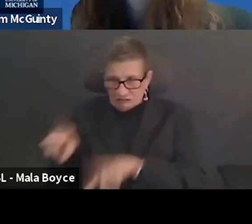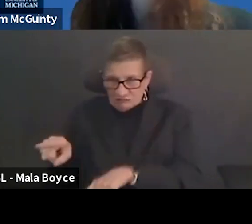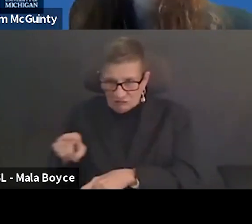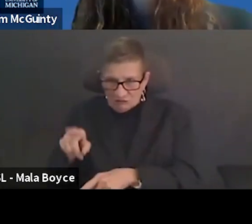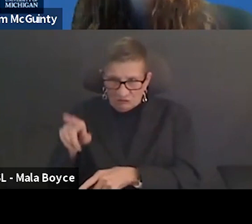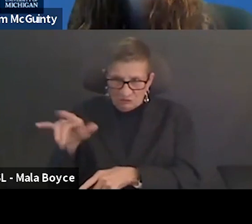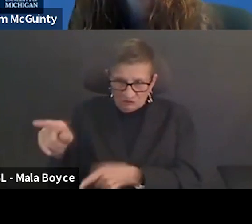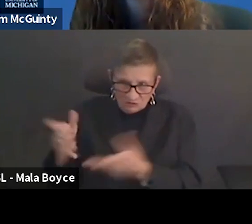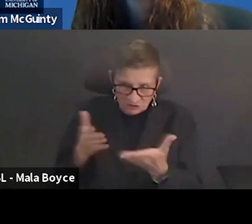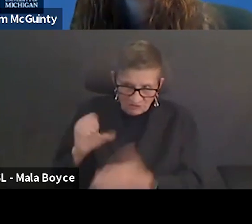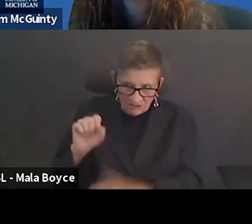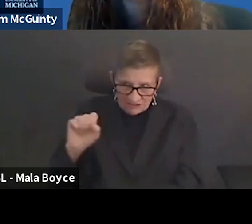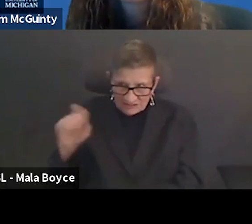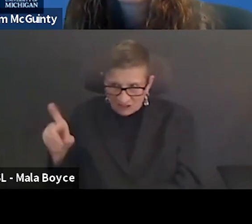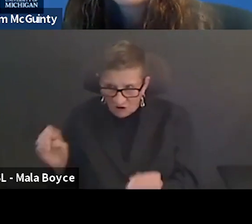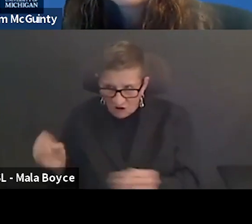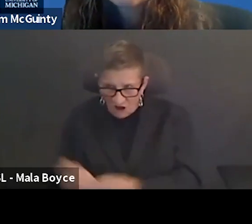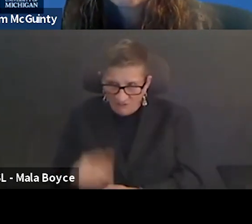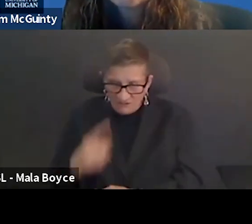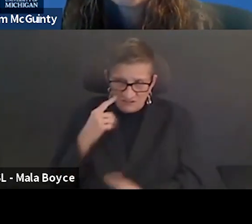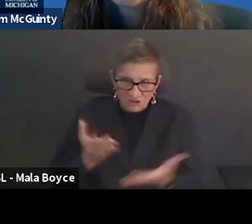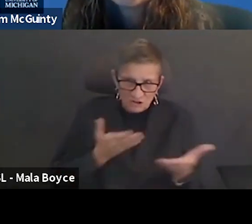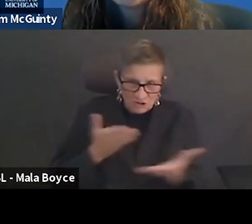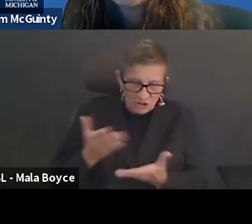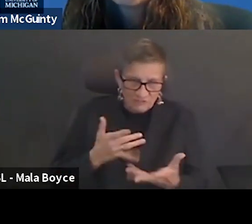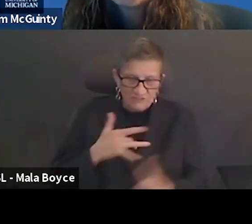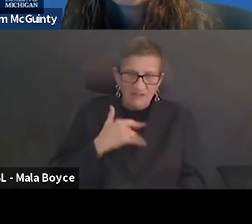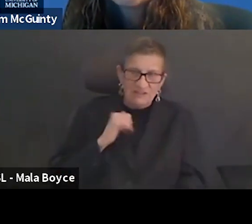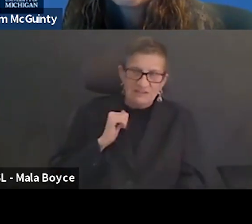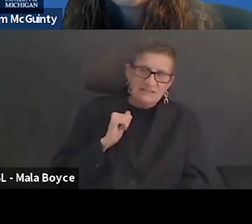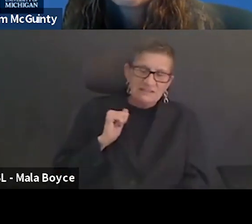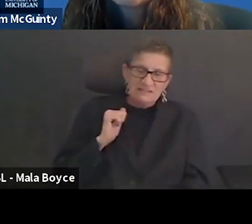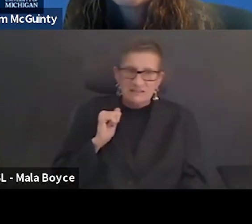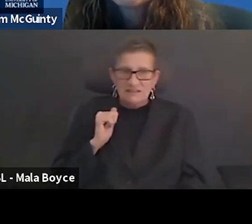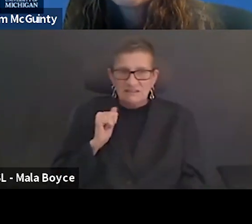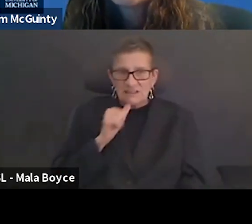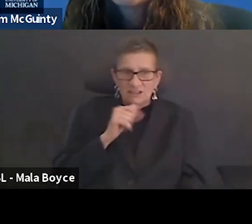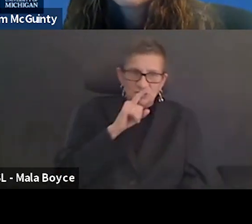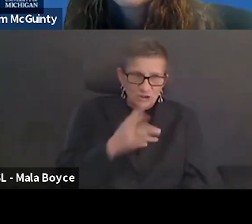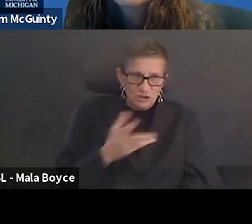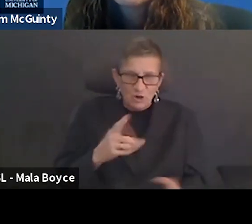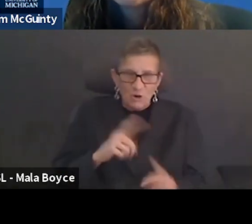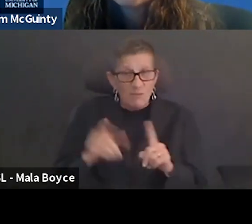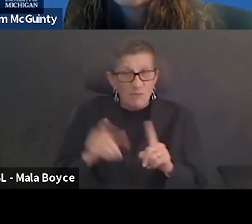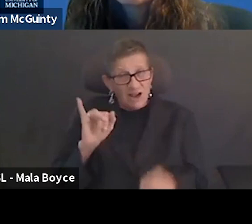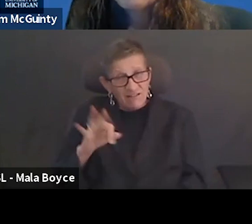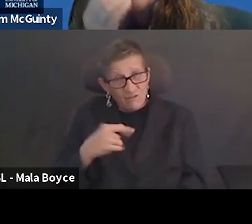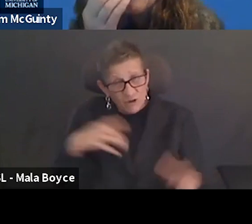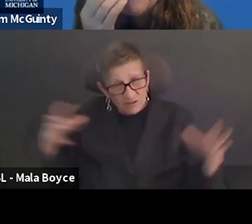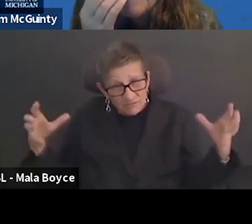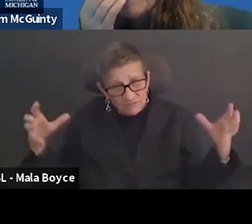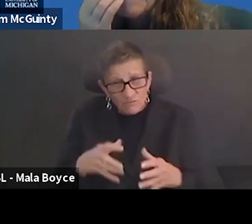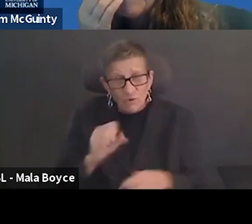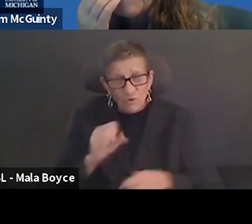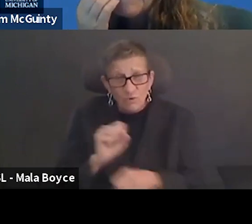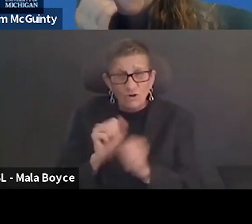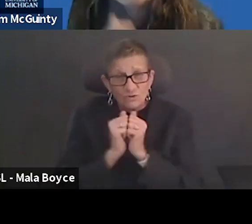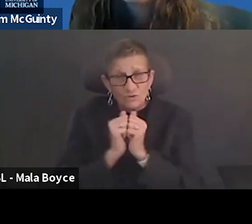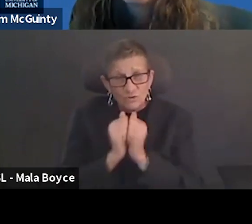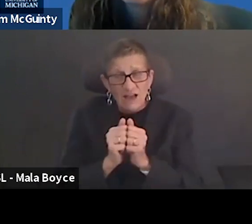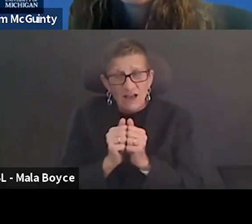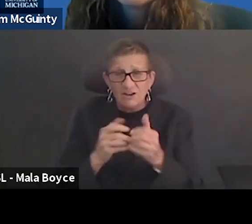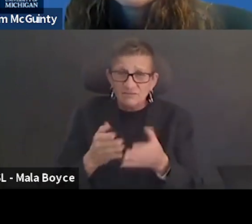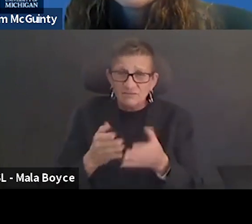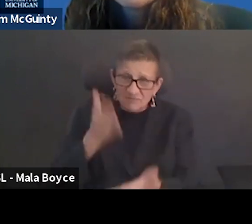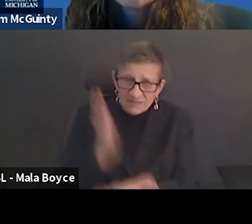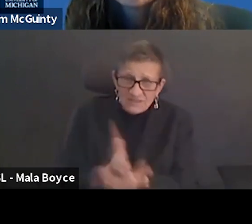for Students with Disabilities office. And I think, yeah, if we just work together to end the shame and stigma